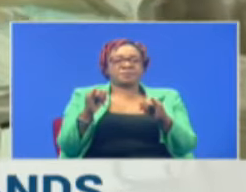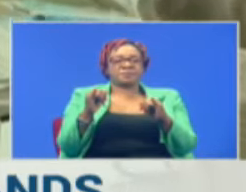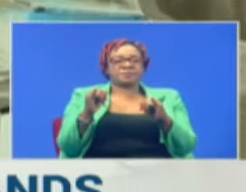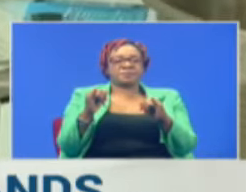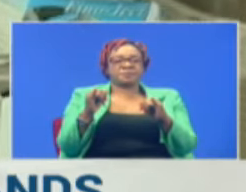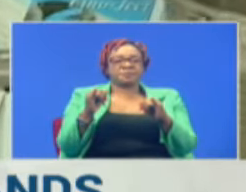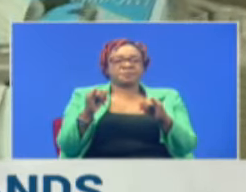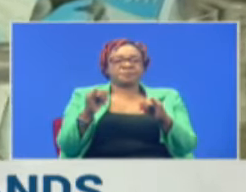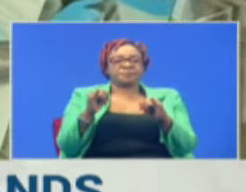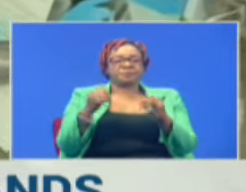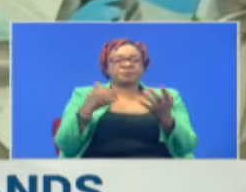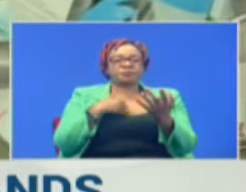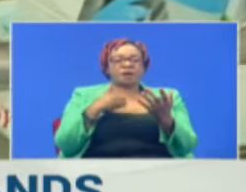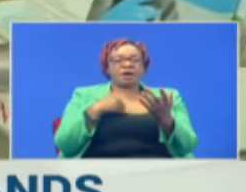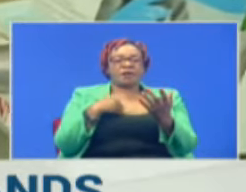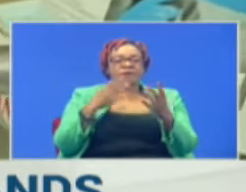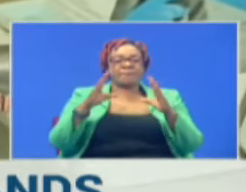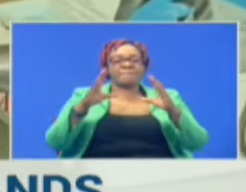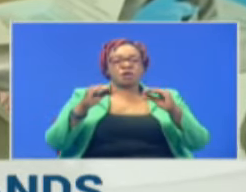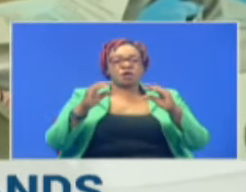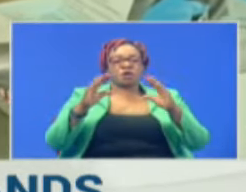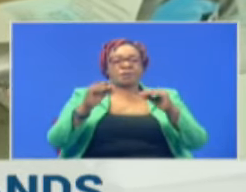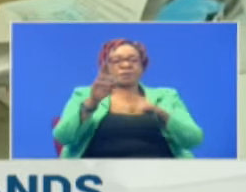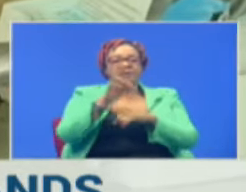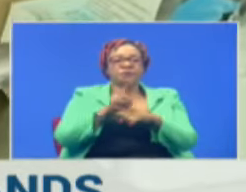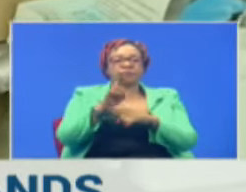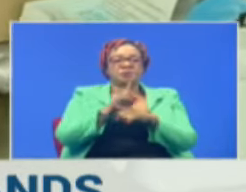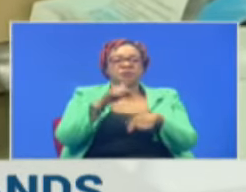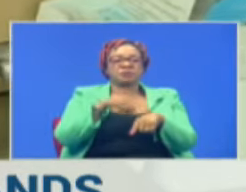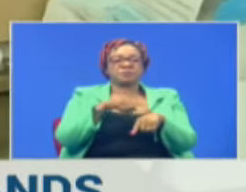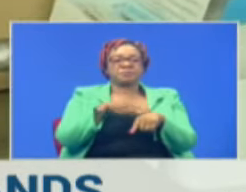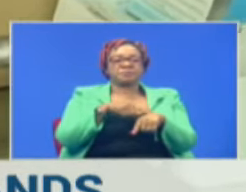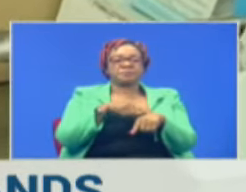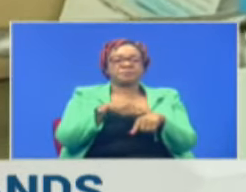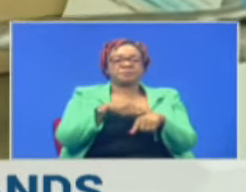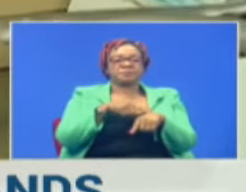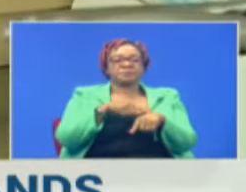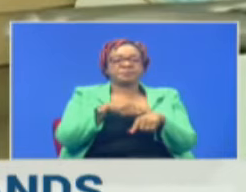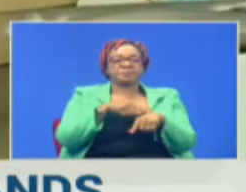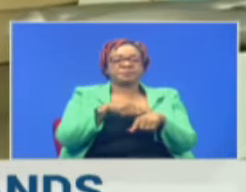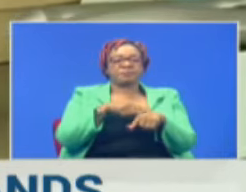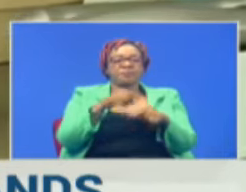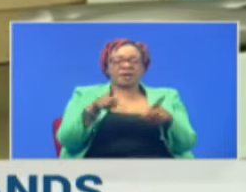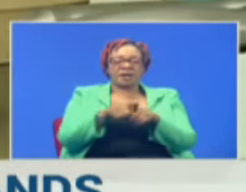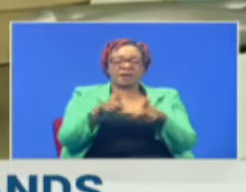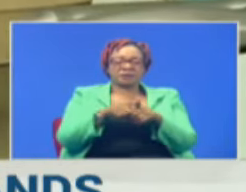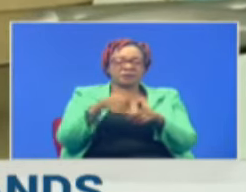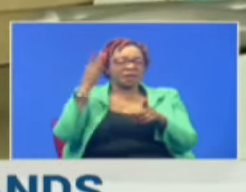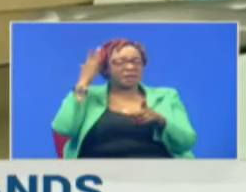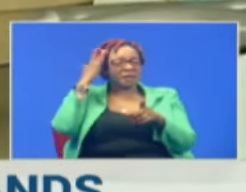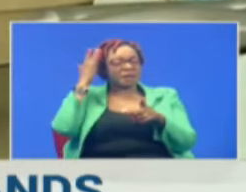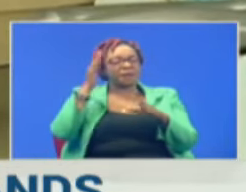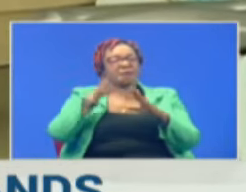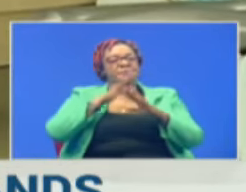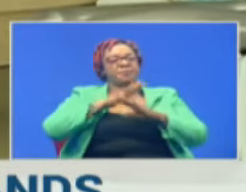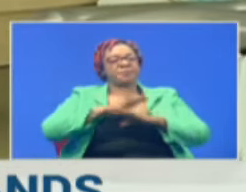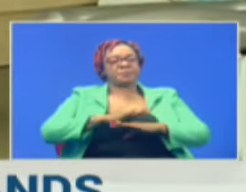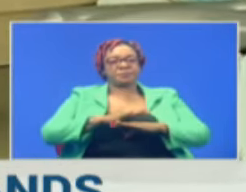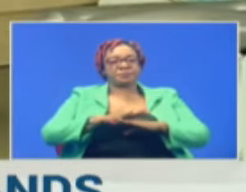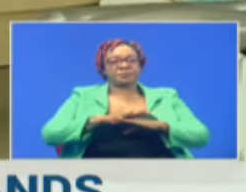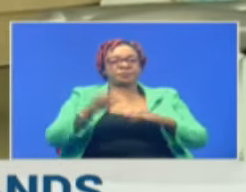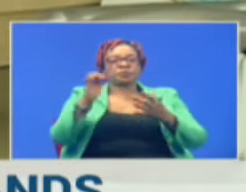these pillows that are used during the time of viewing. They act as a headrest, so that at least you can create